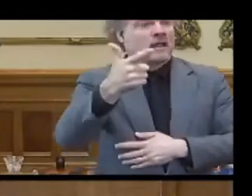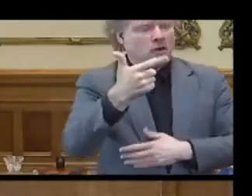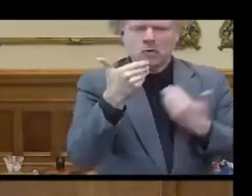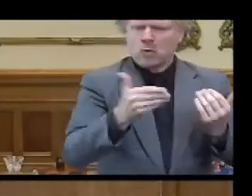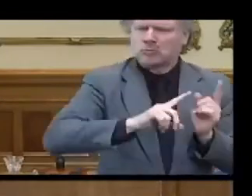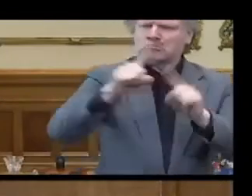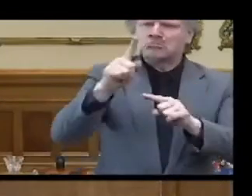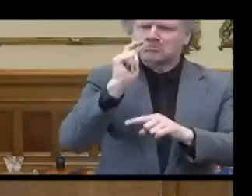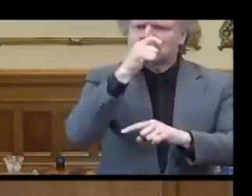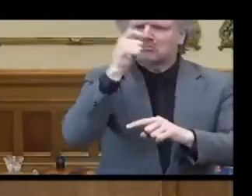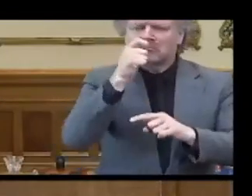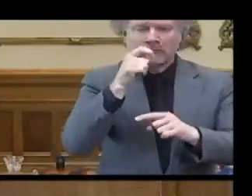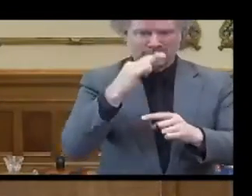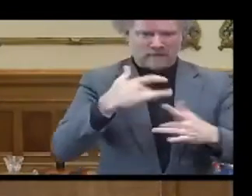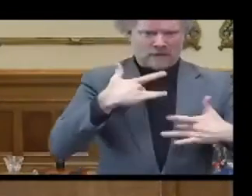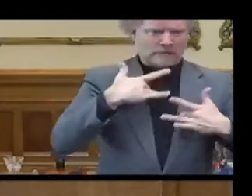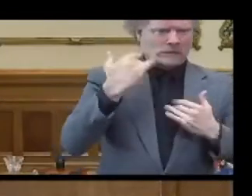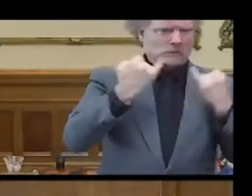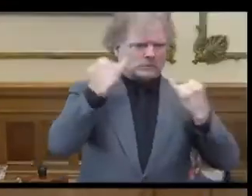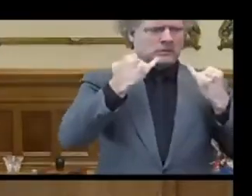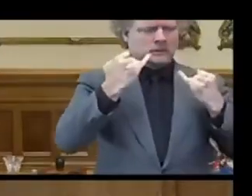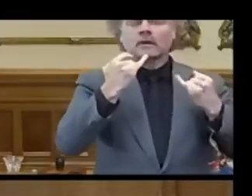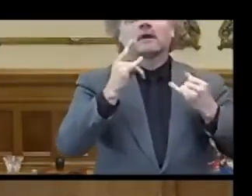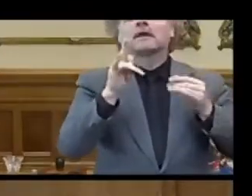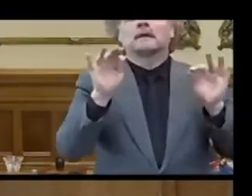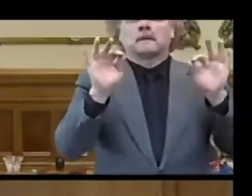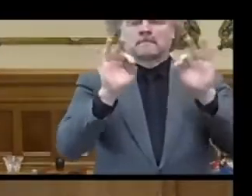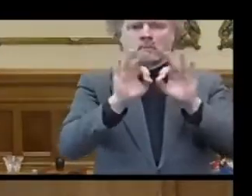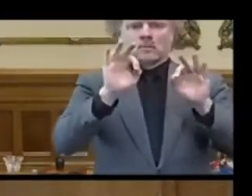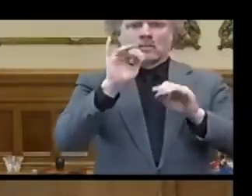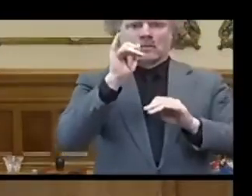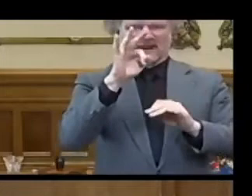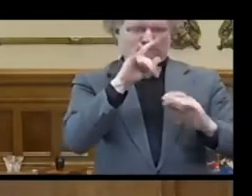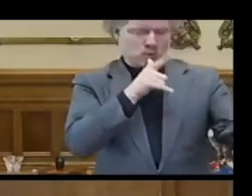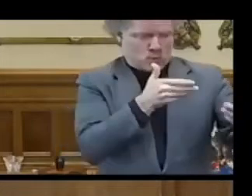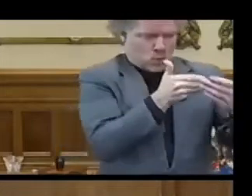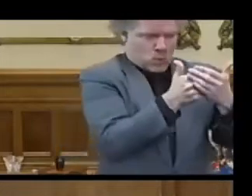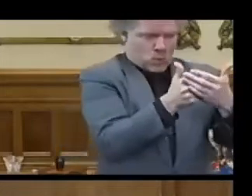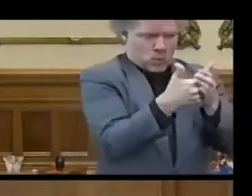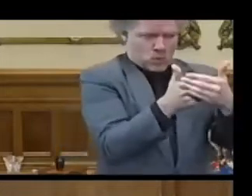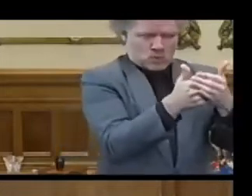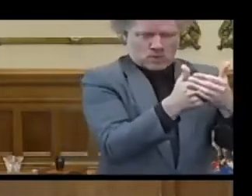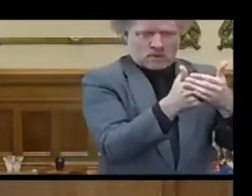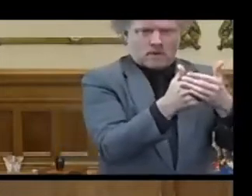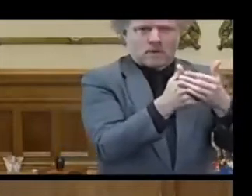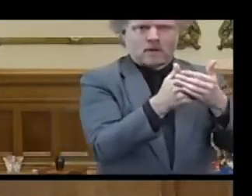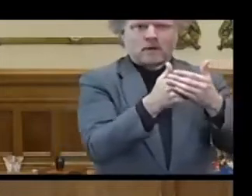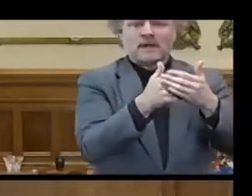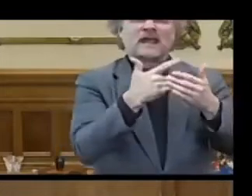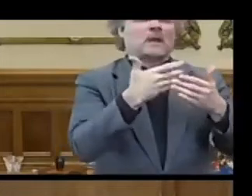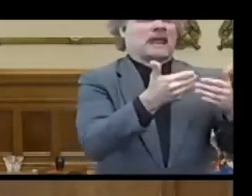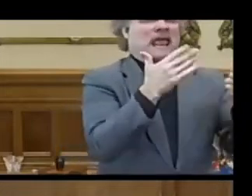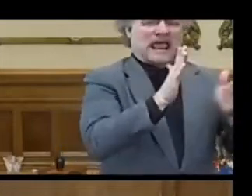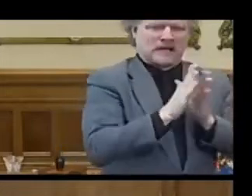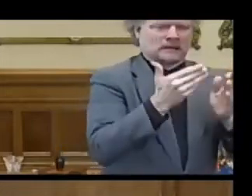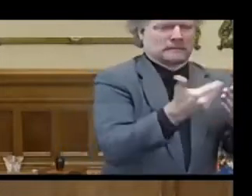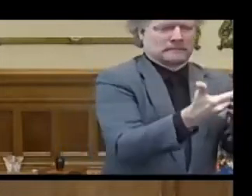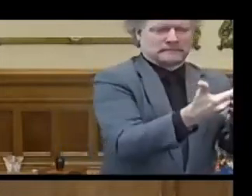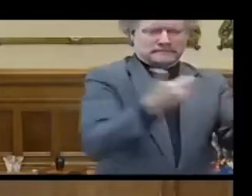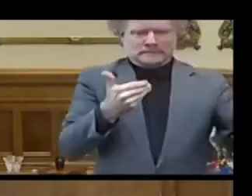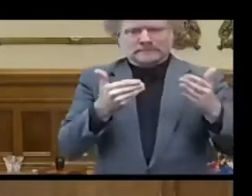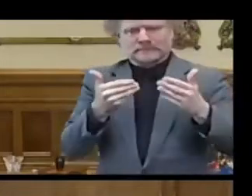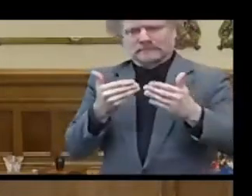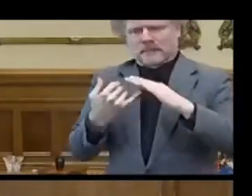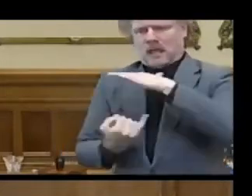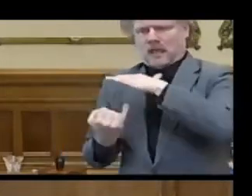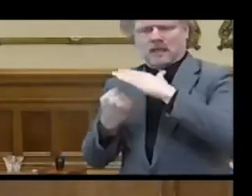at this point if you're concerned. The situation is, if you have been in close contact and we've asked you to quarantine for 14 days, just because